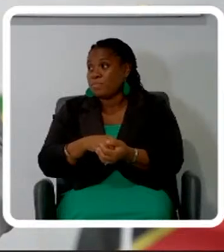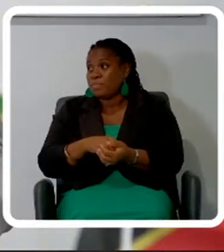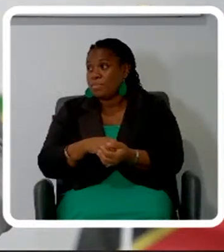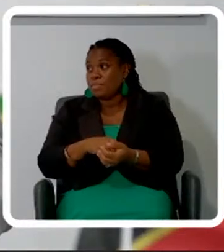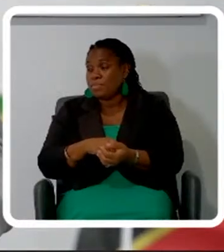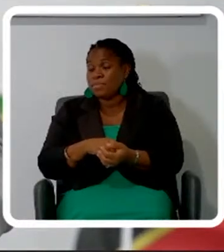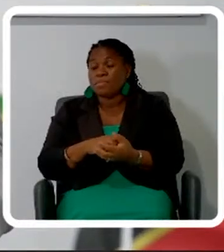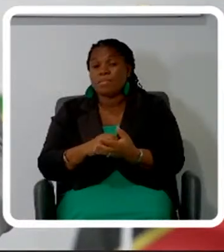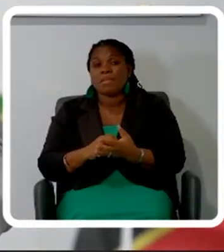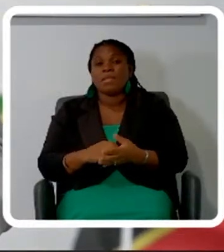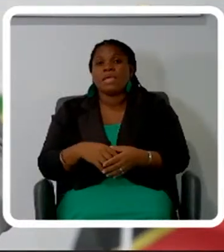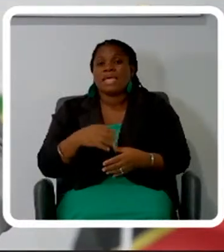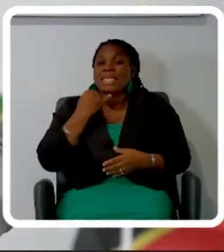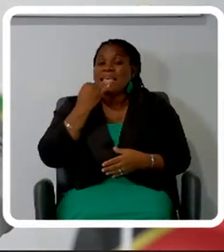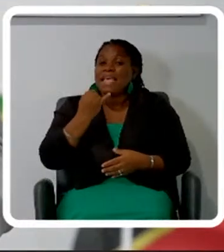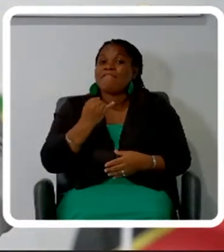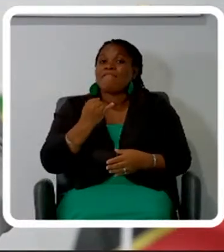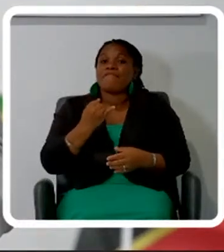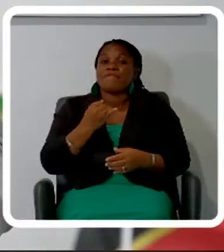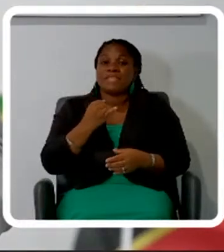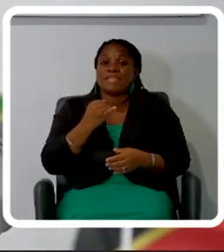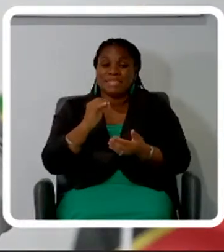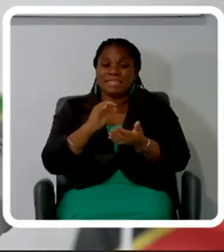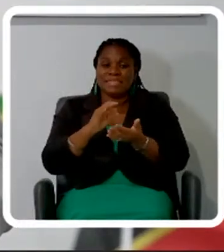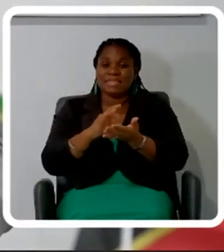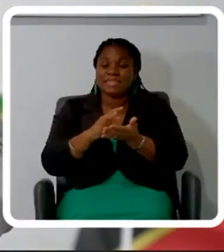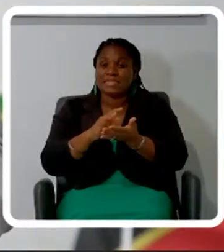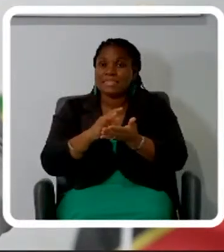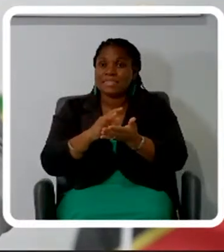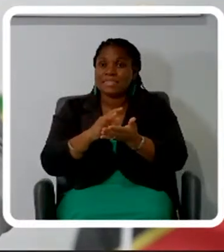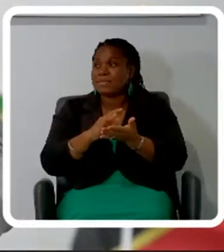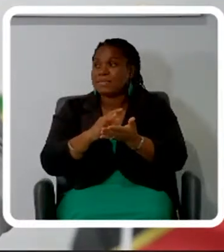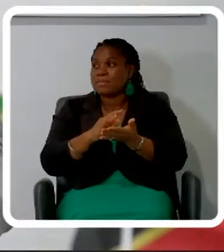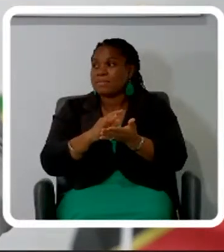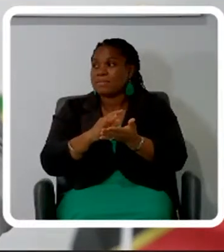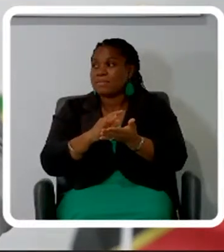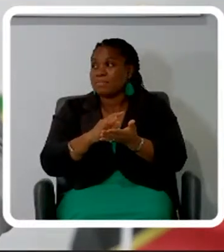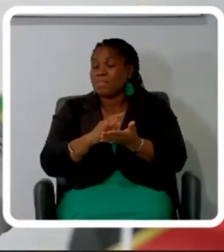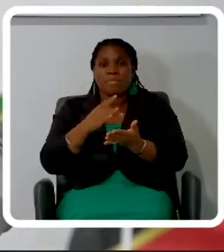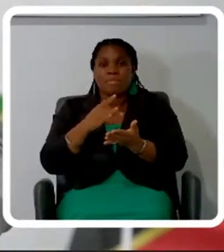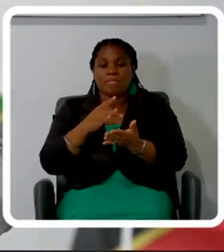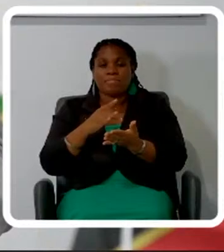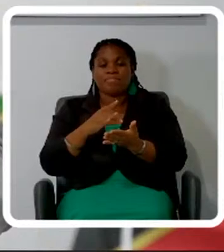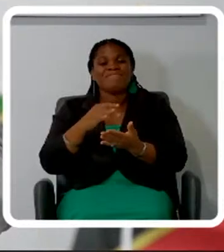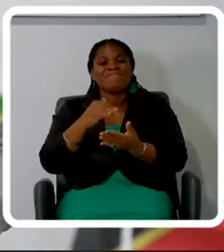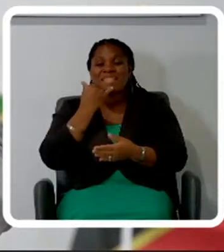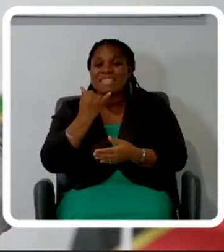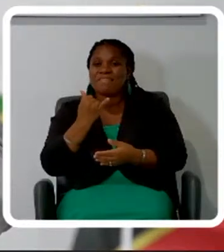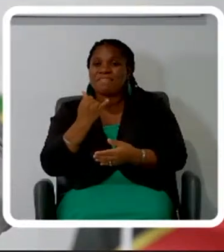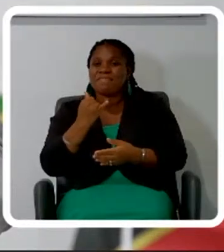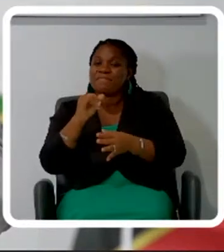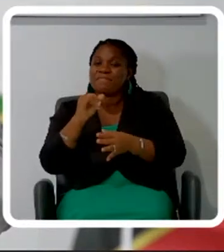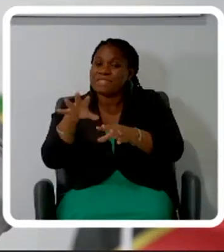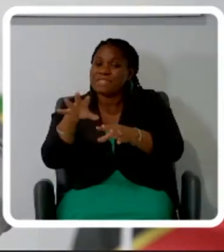a regular antibiotic, what would happen is that the bacteria now starts to mutate